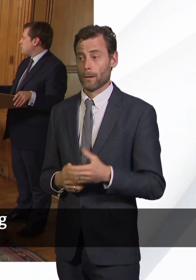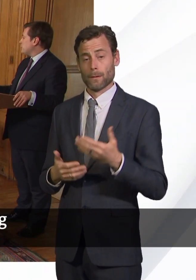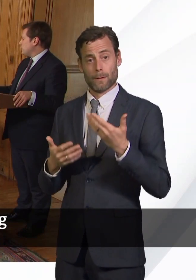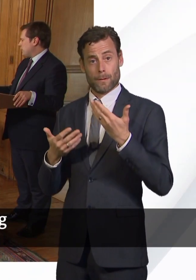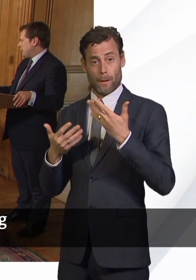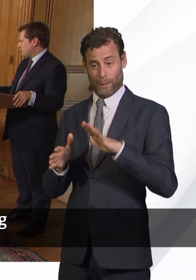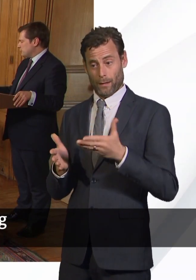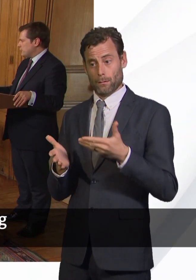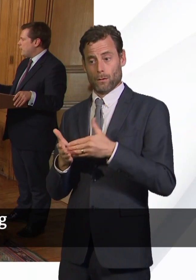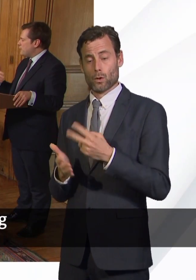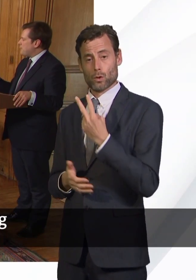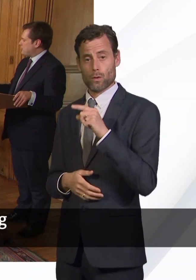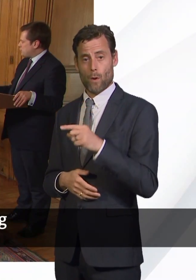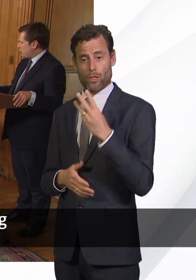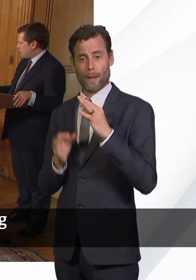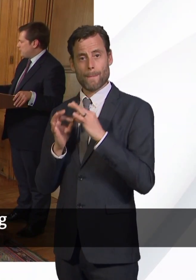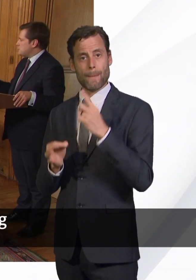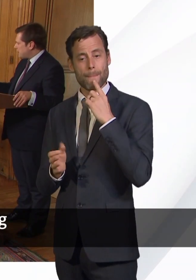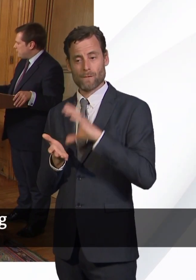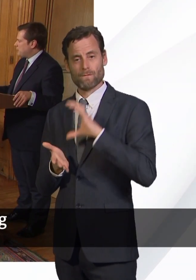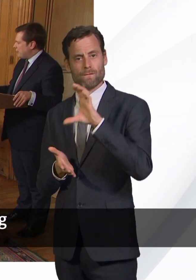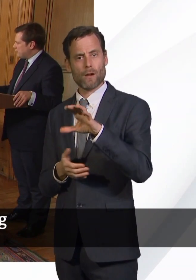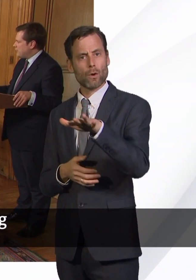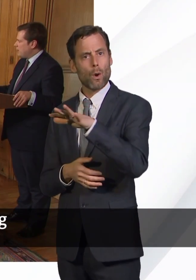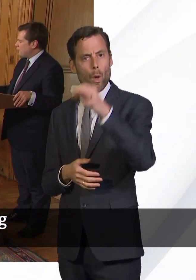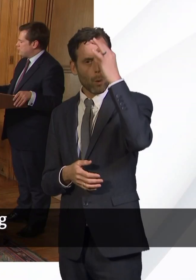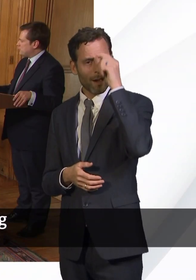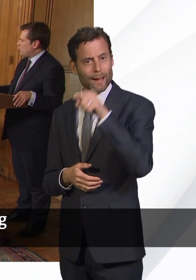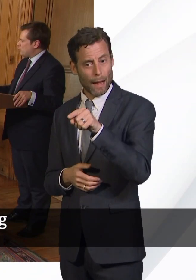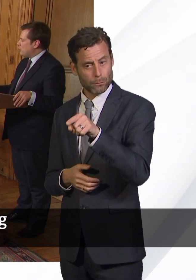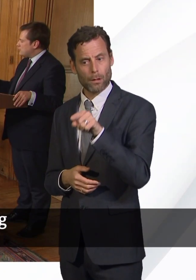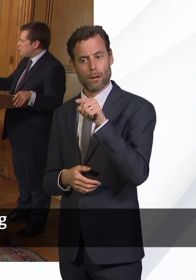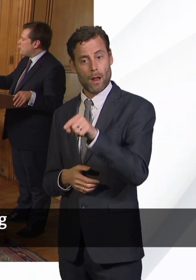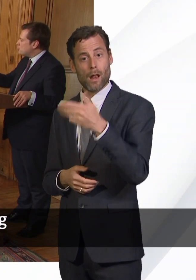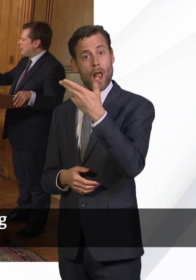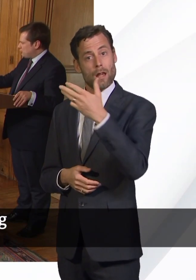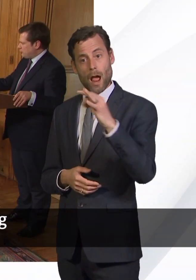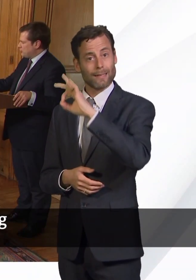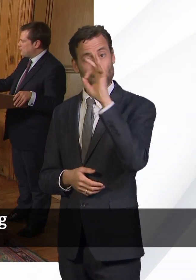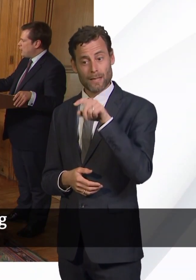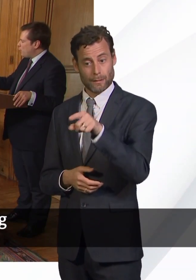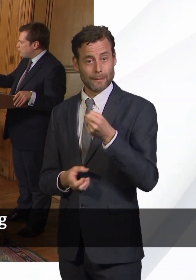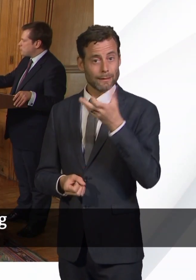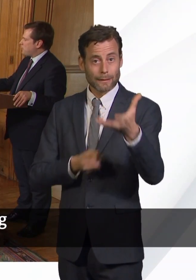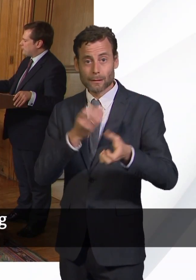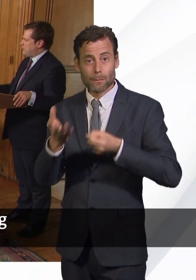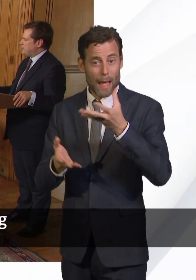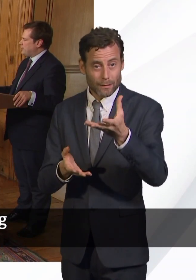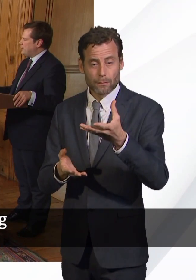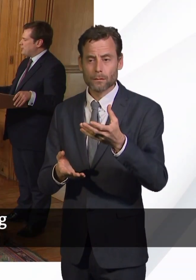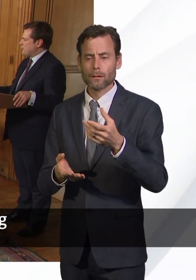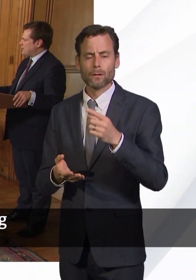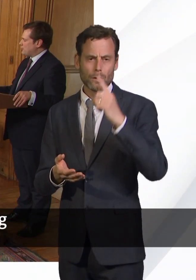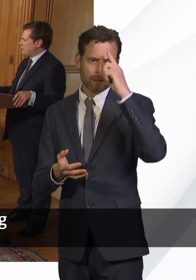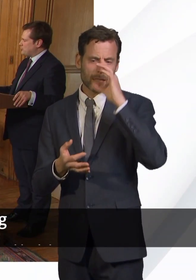months to local councils, the vast majority of which, 90% of which, has gone to those councils with